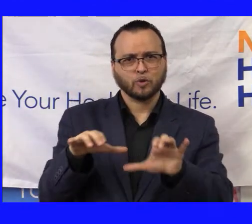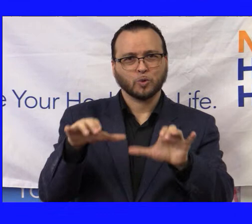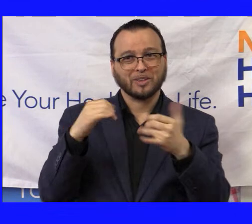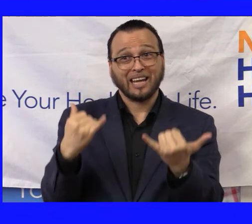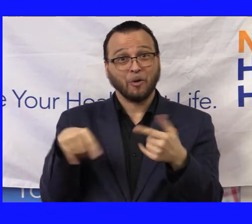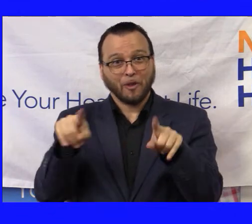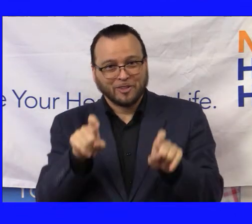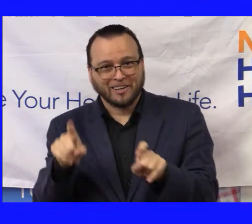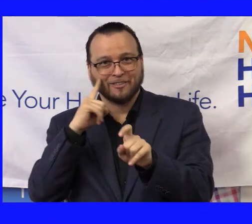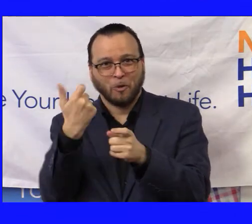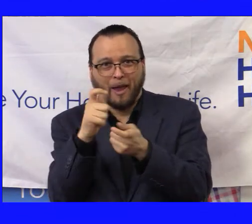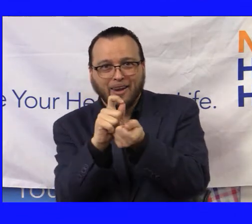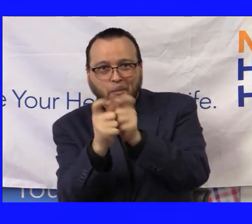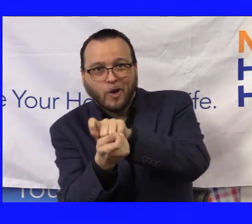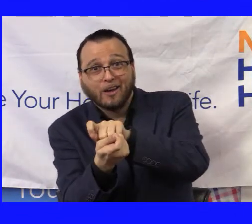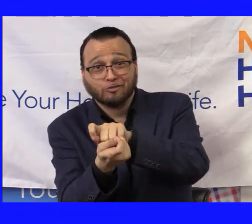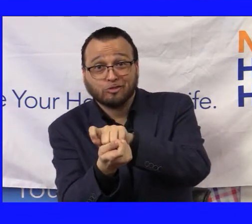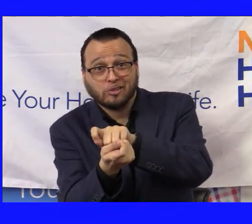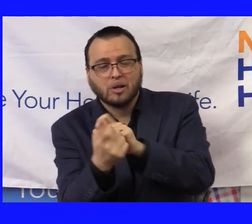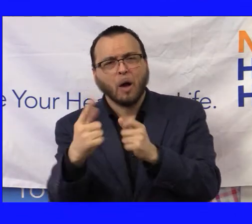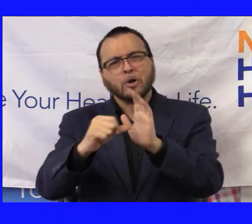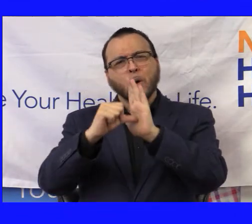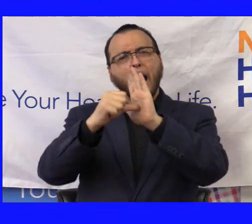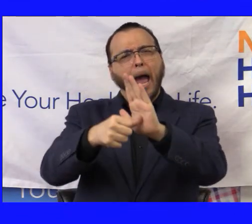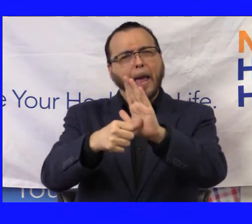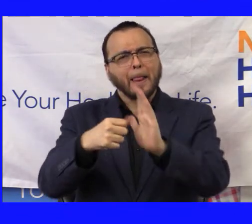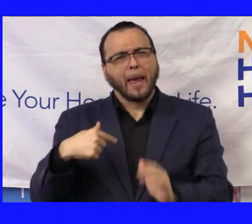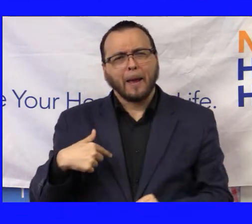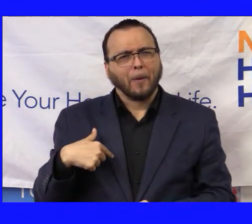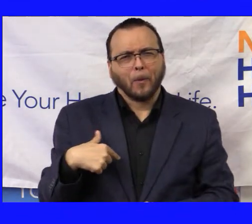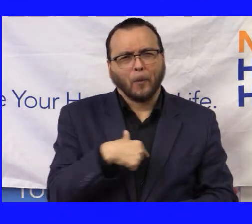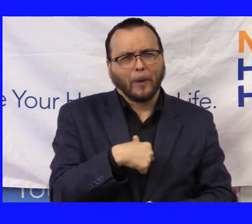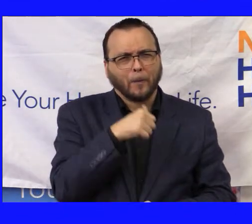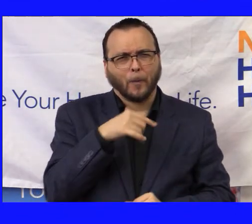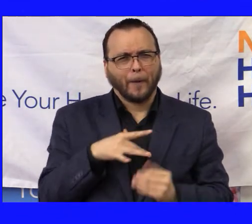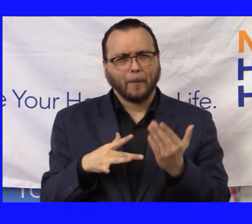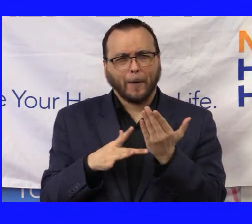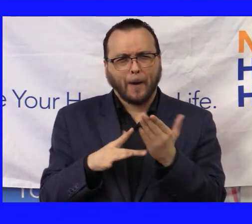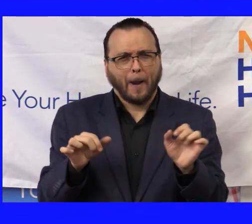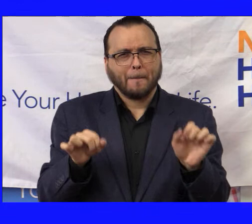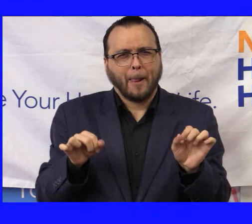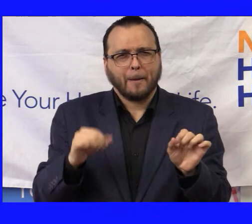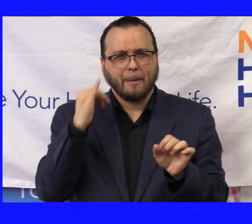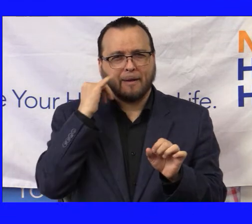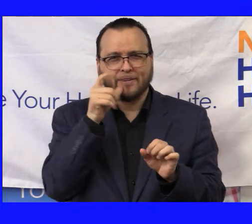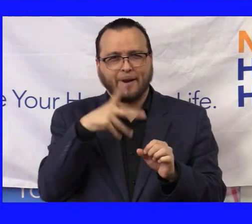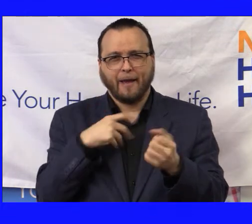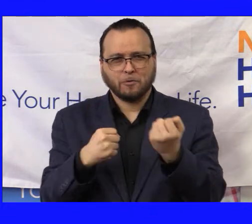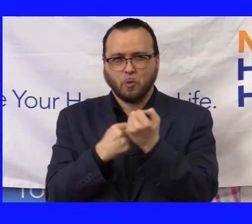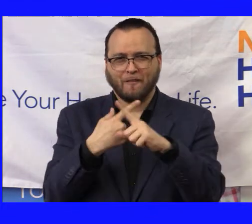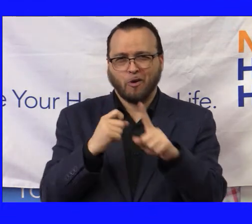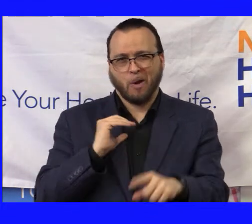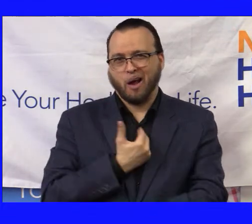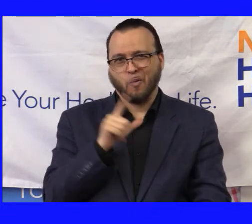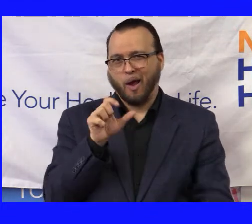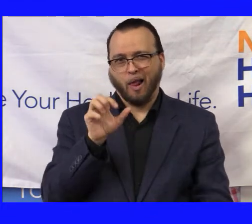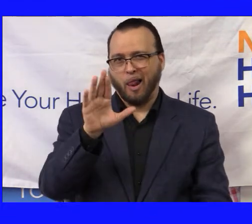for mutations. I just want to highlight that we would never be where we are today without the support of our laboratory